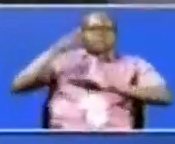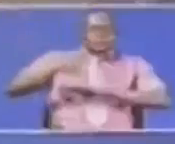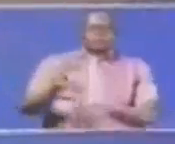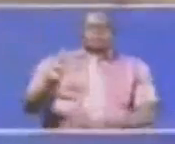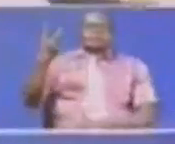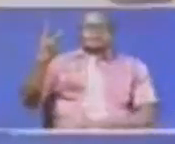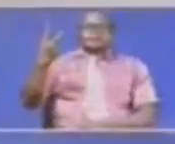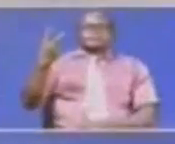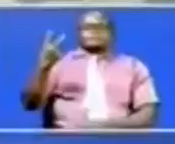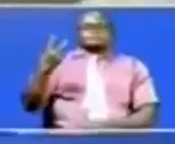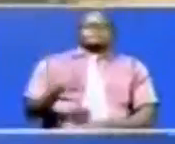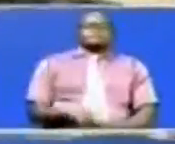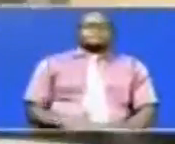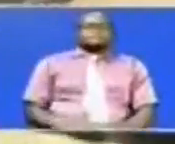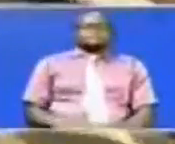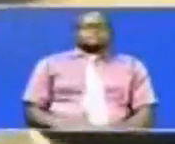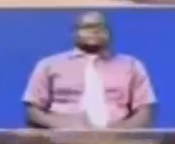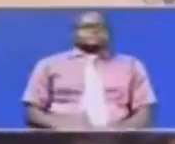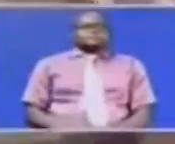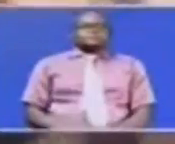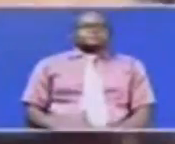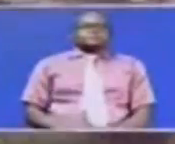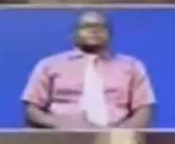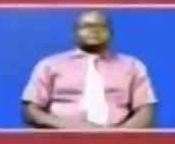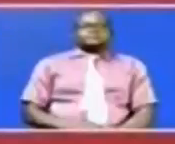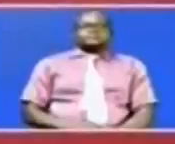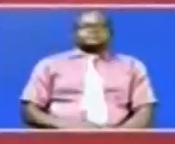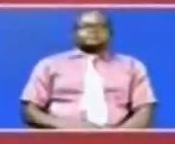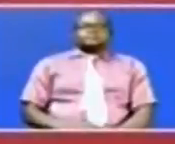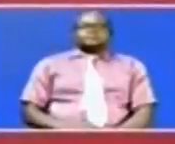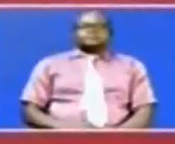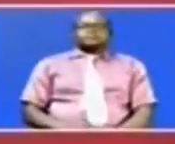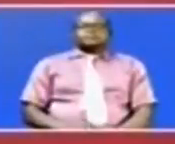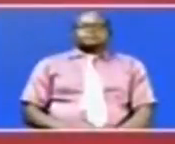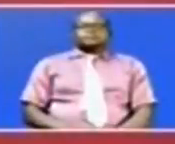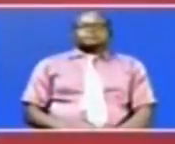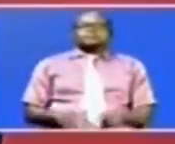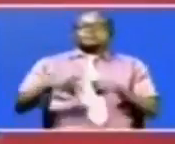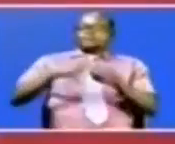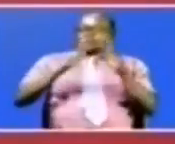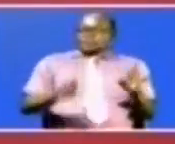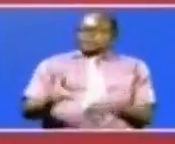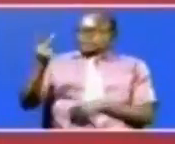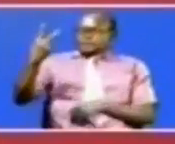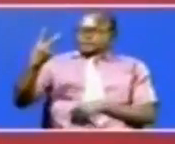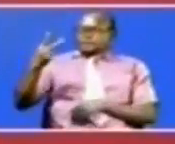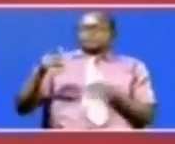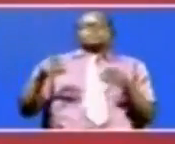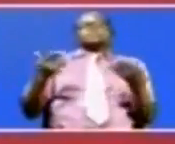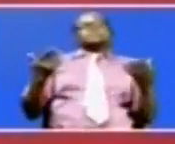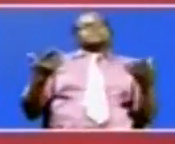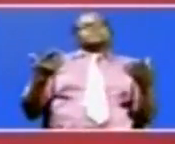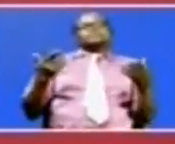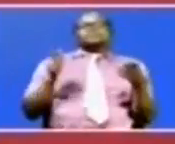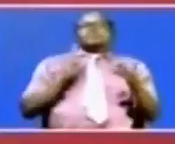Kenya. Julie Owino, KTN News. And engineers in the country have broken their silence over the